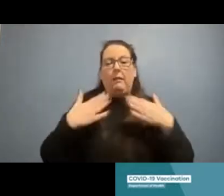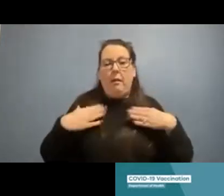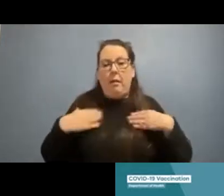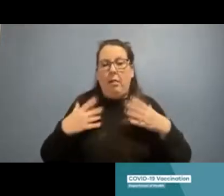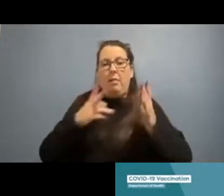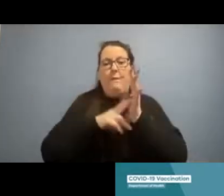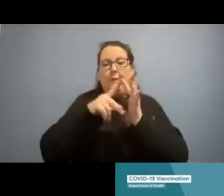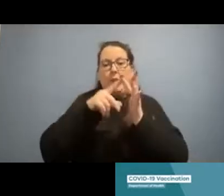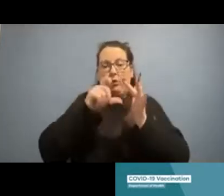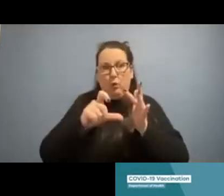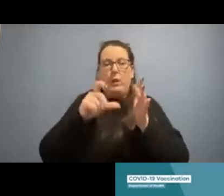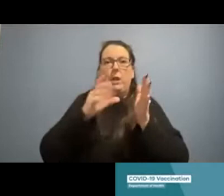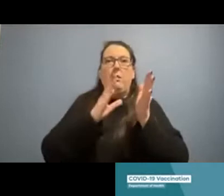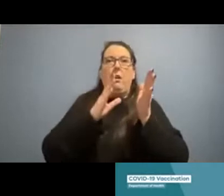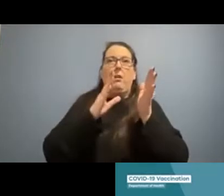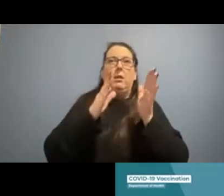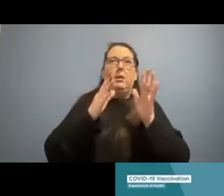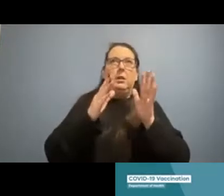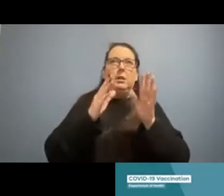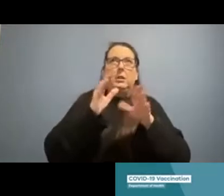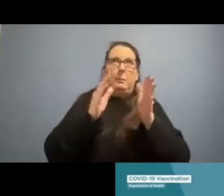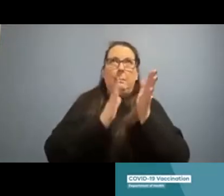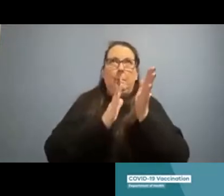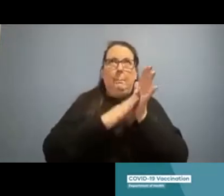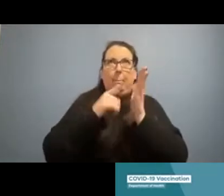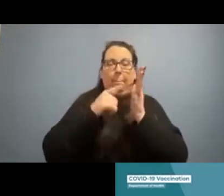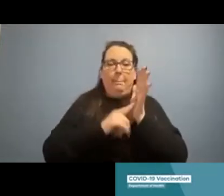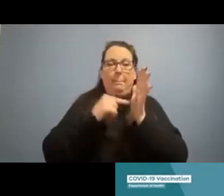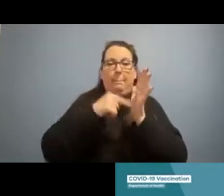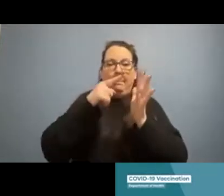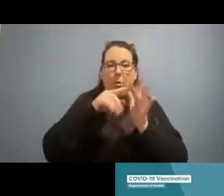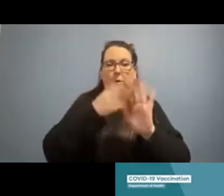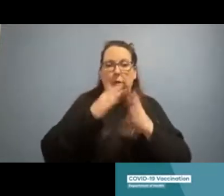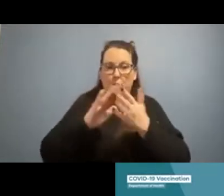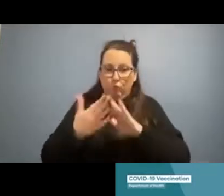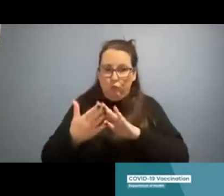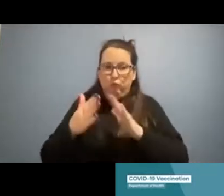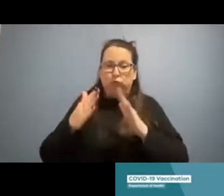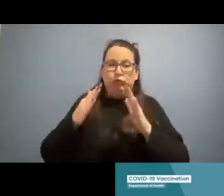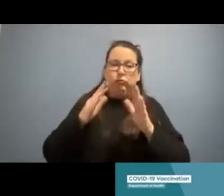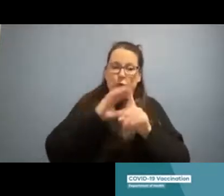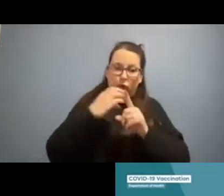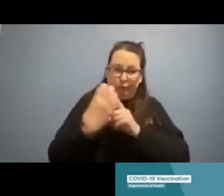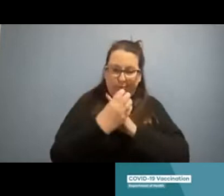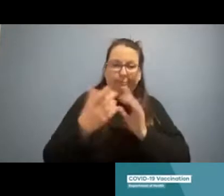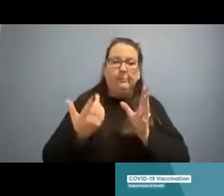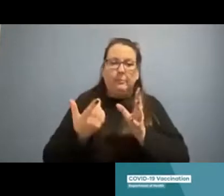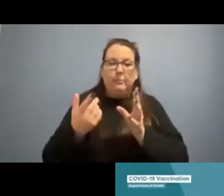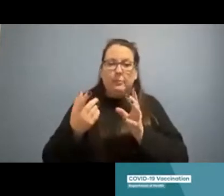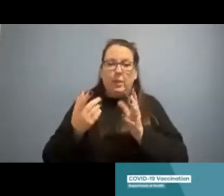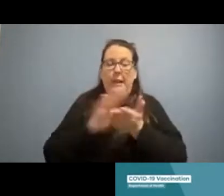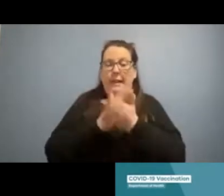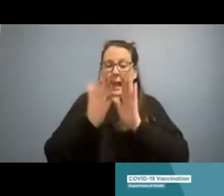Multicultural Commission and others, to deliver programs and translated materials for our